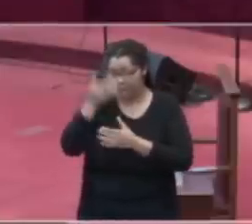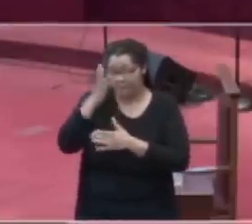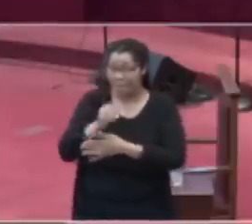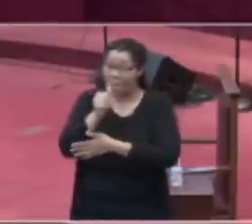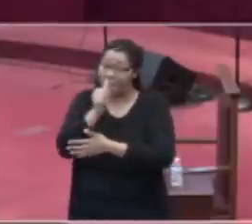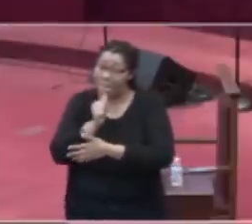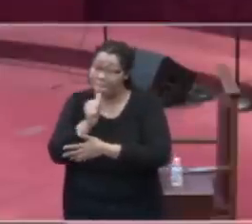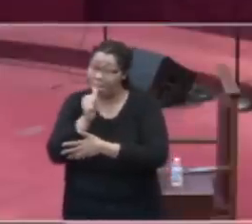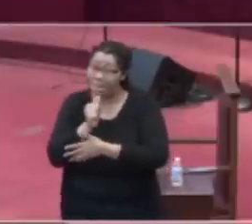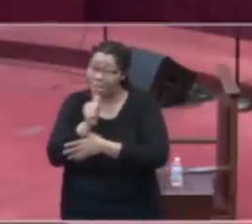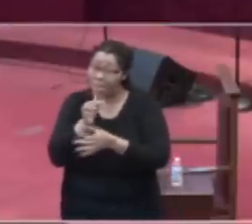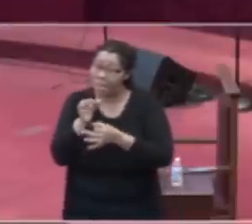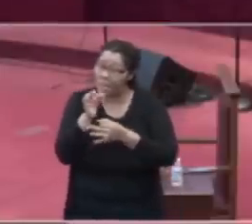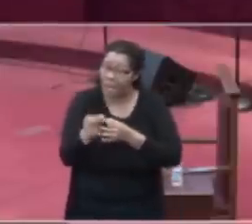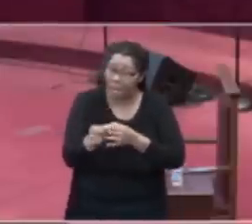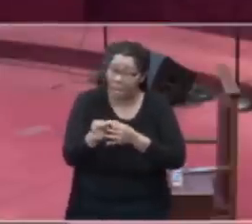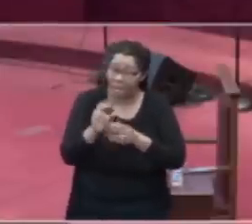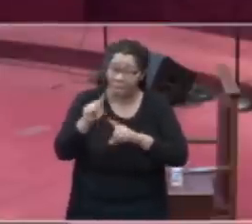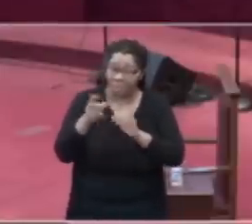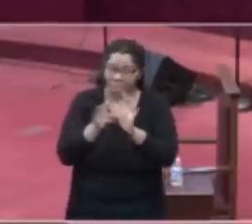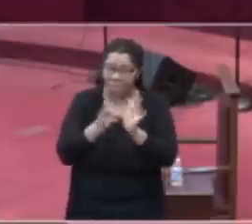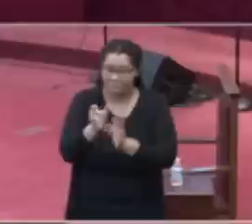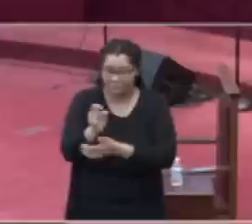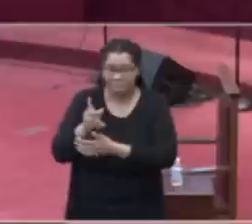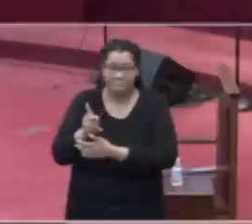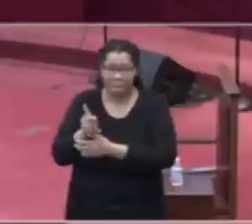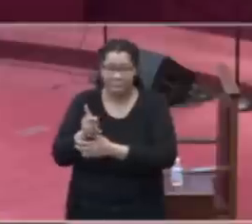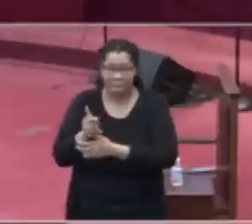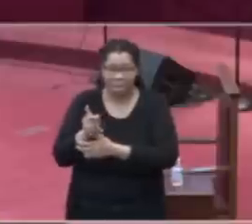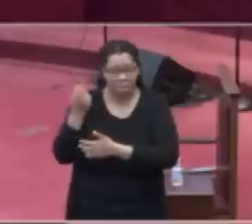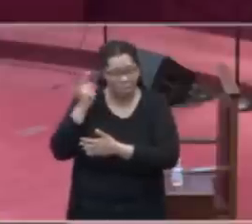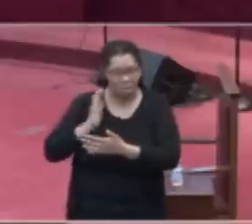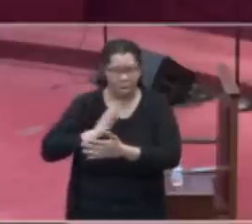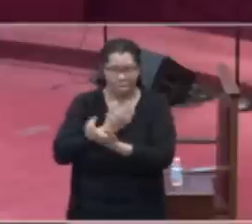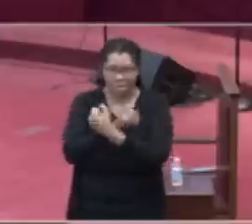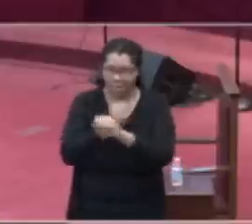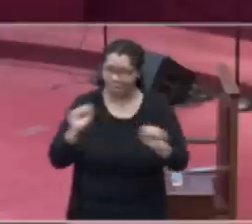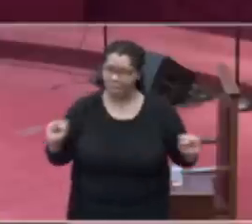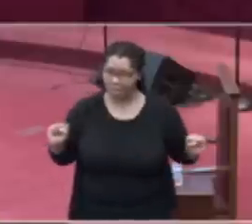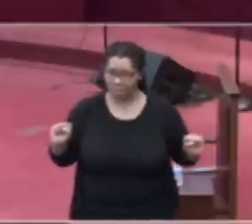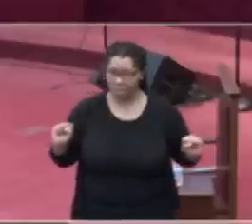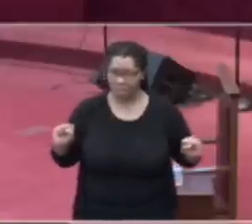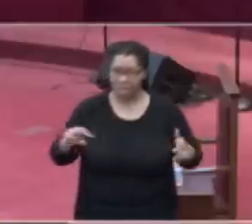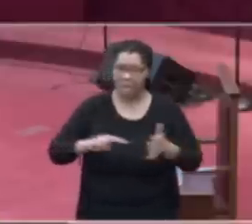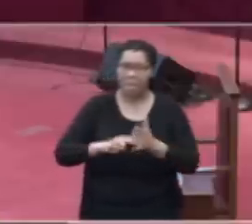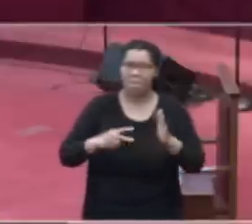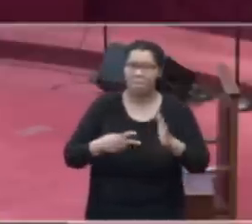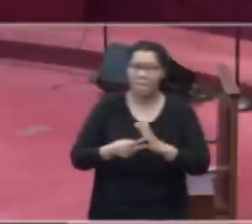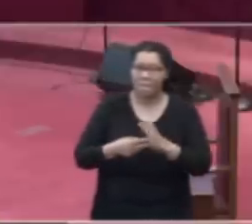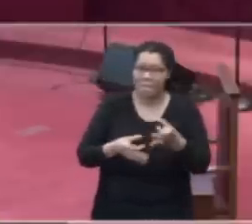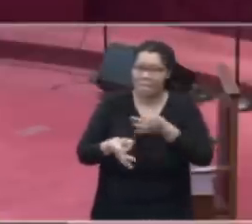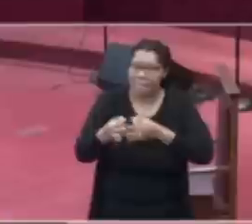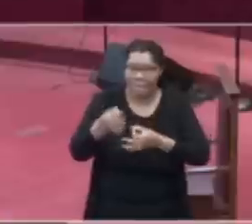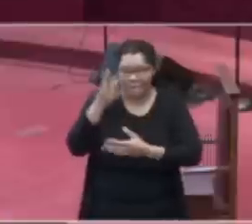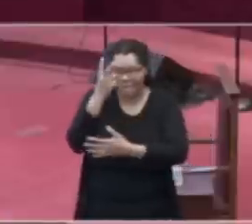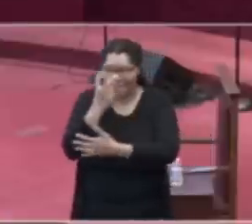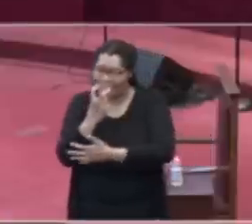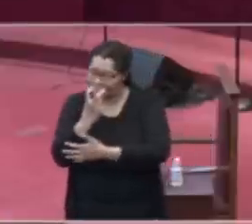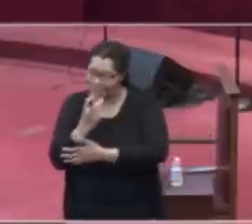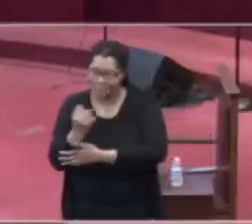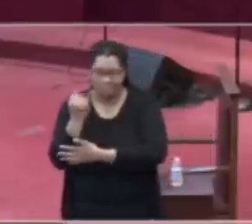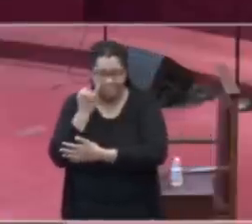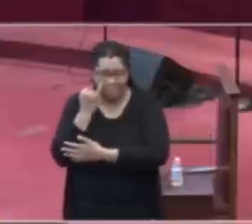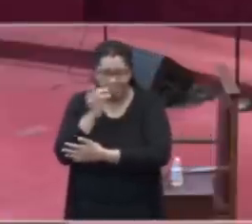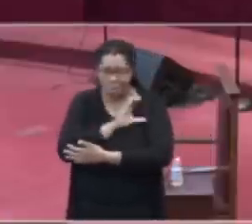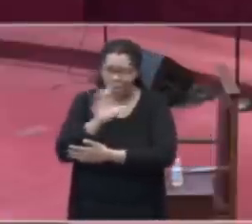patient restraint for what is really salvation. And he means this: instead of doubting whether or